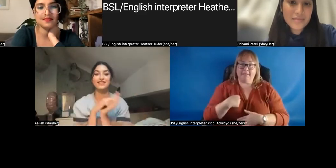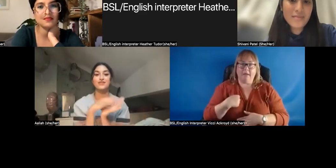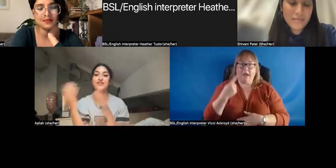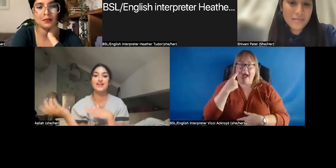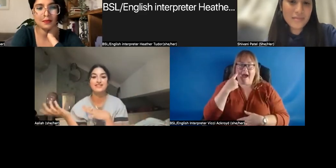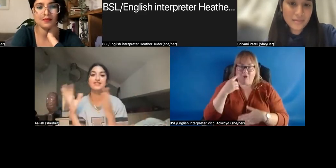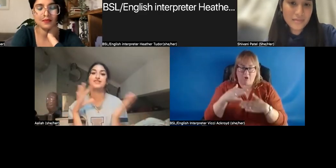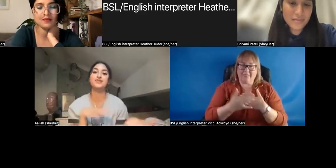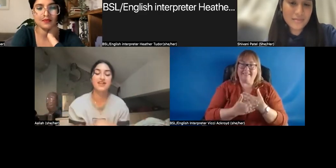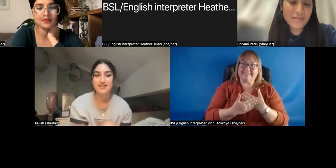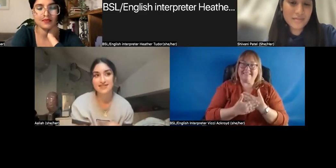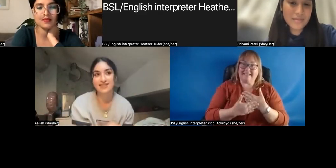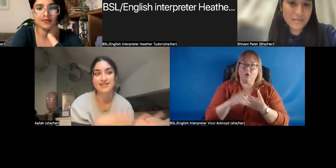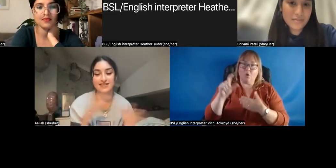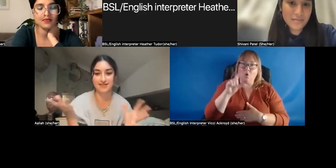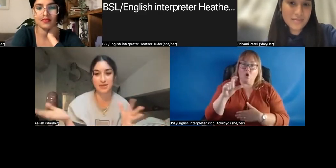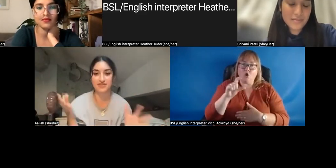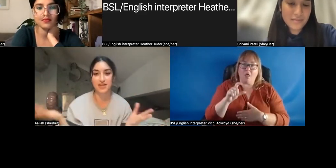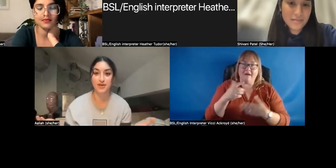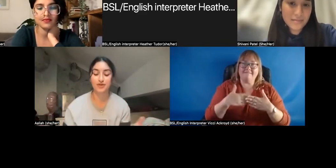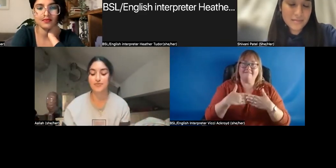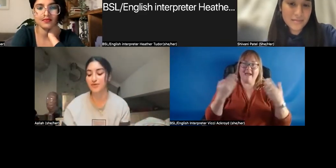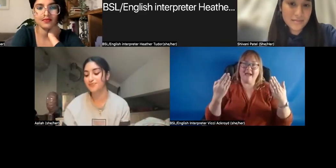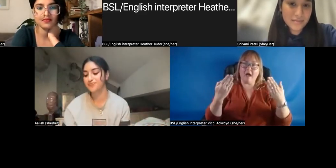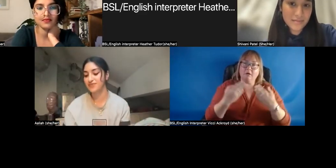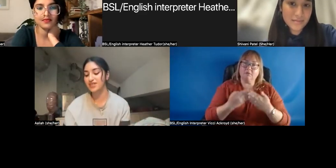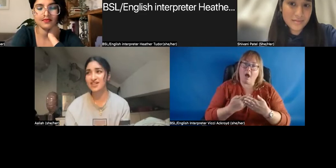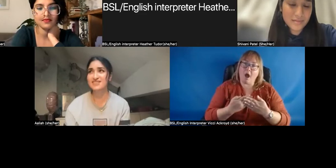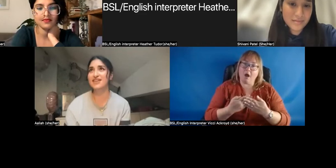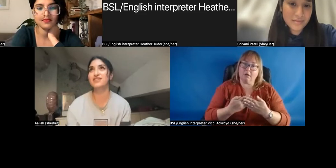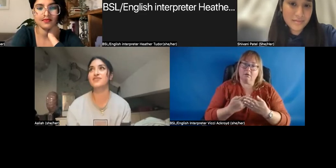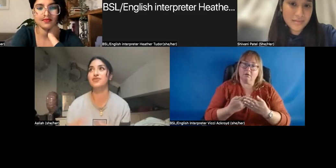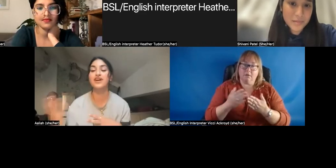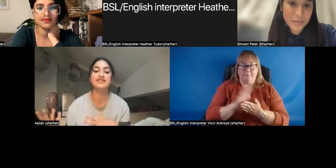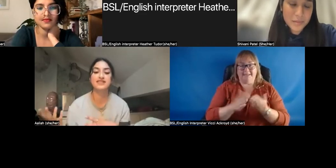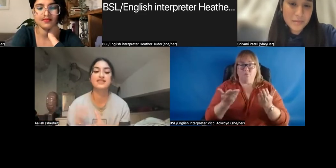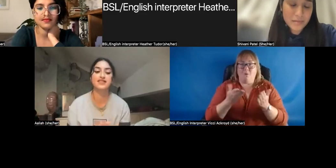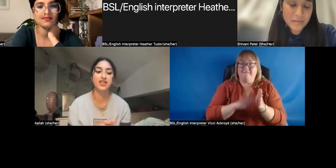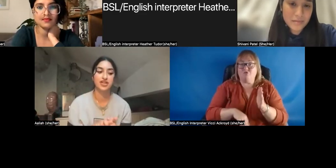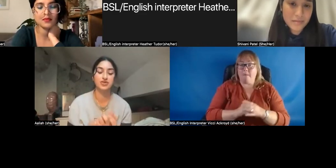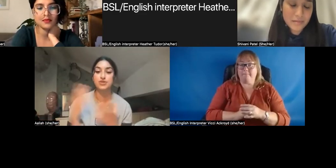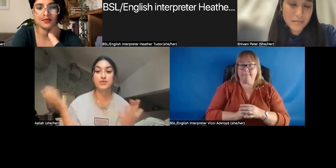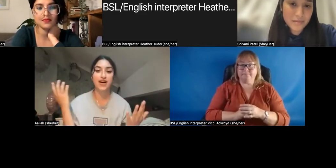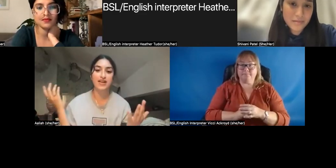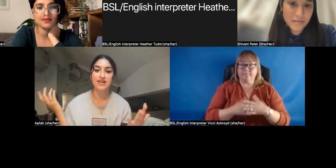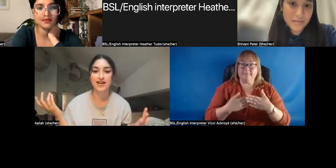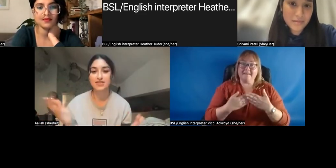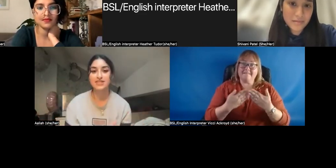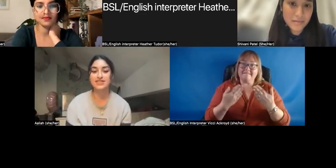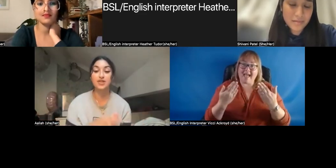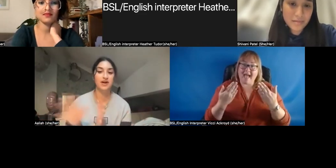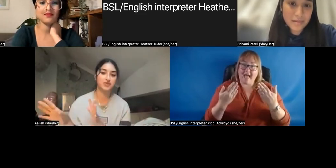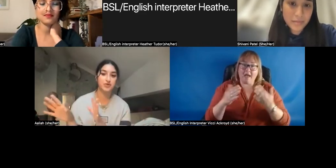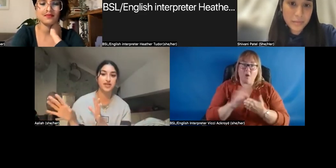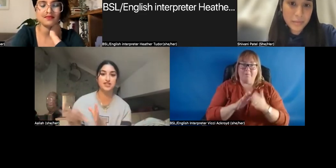like if you're fair skinned or dark skinned in terms of like where you come from. And it's like, if you're fair skinned, then you must be of a higher caste